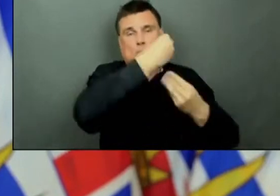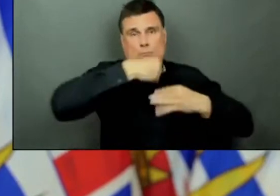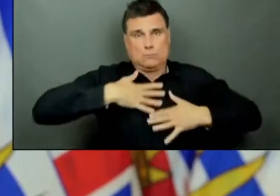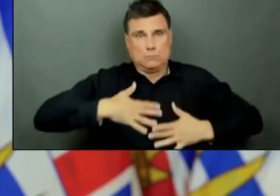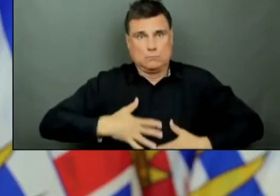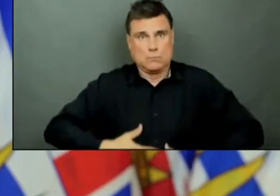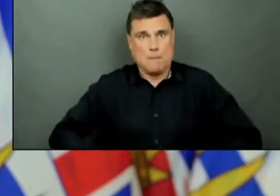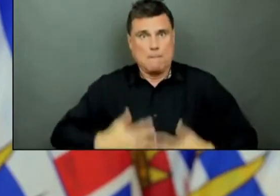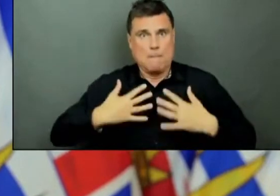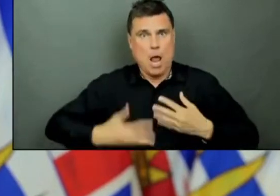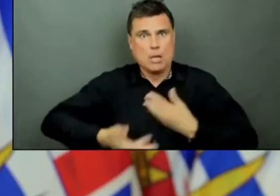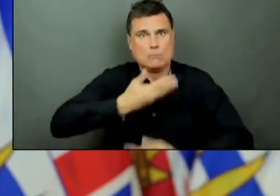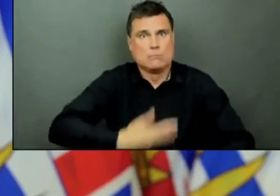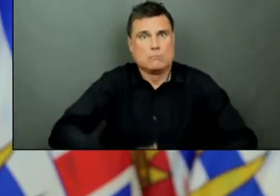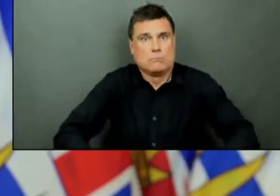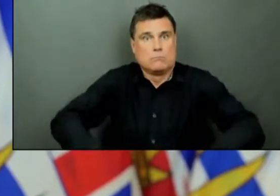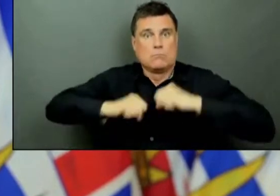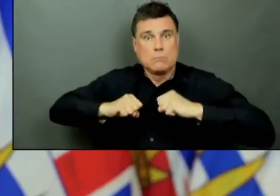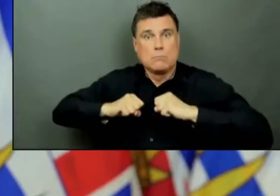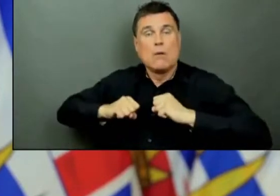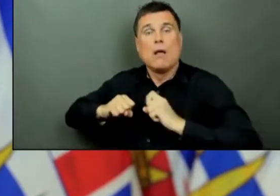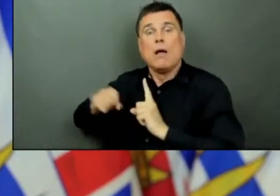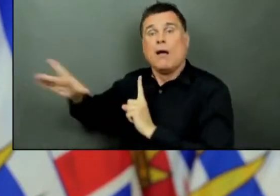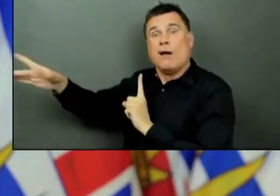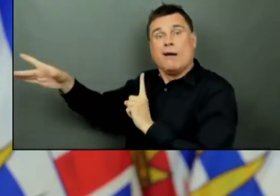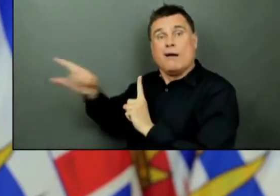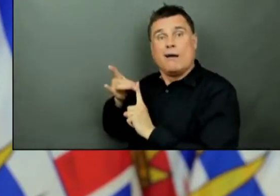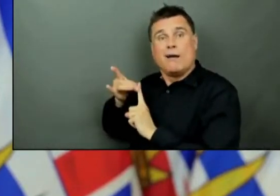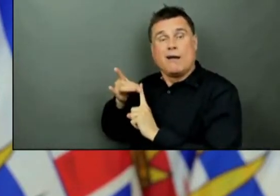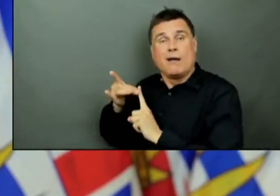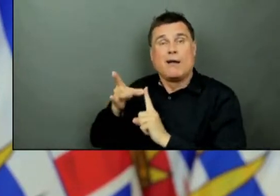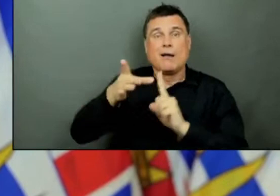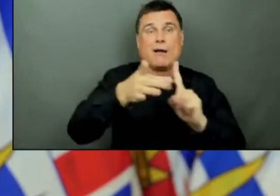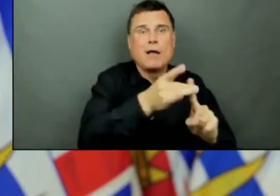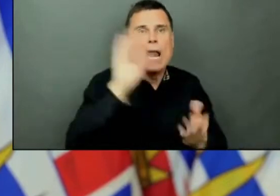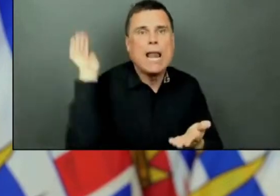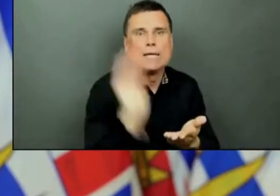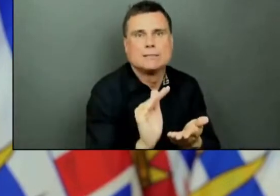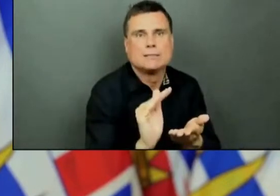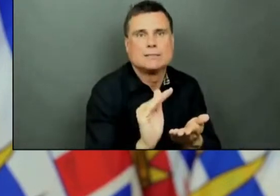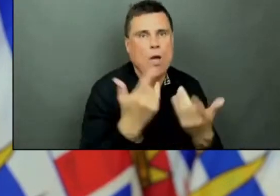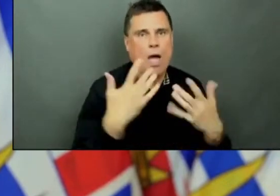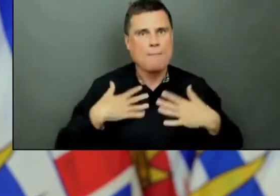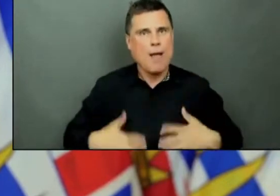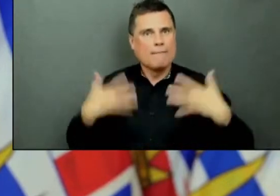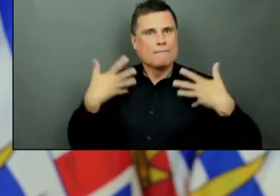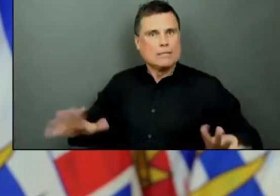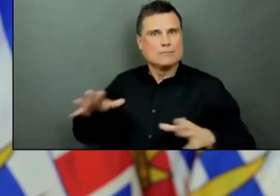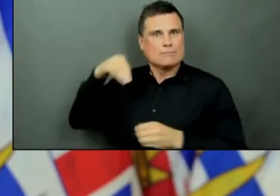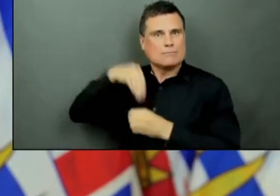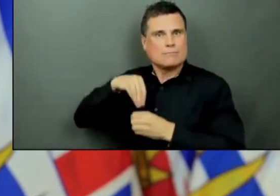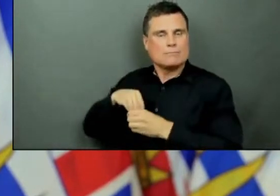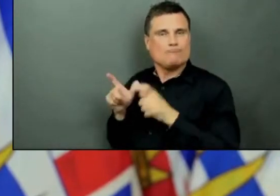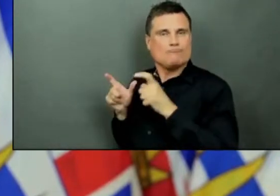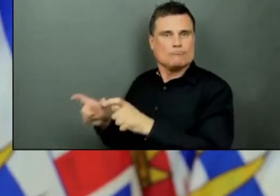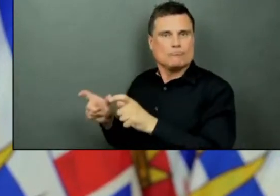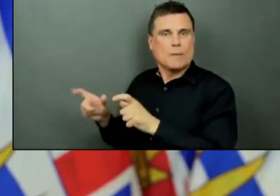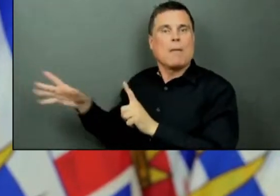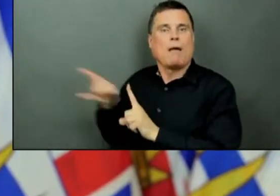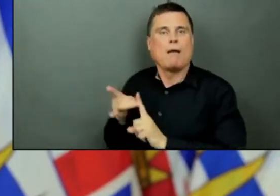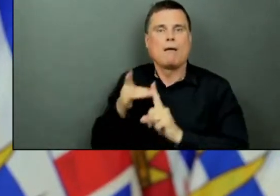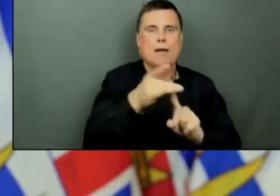transmitting SARS-CoV has been reduced by 70%. This means we prevent over 2 of 3